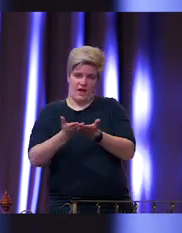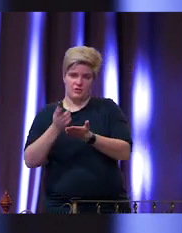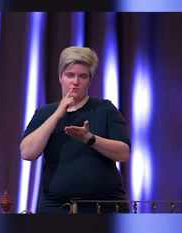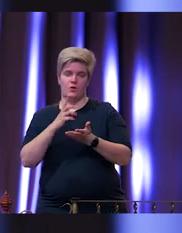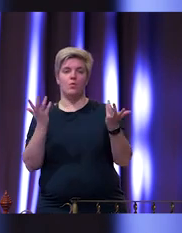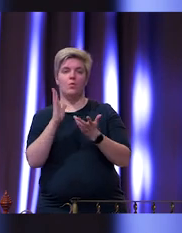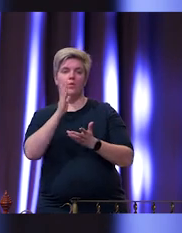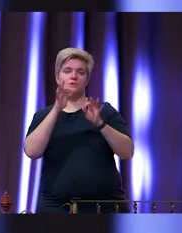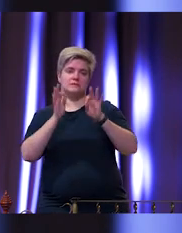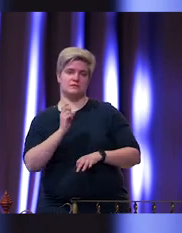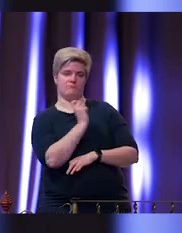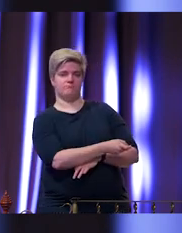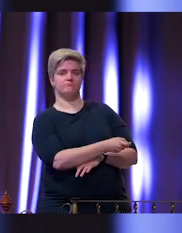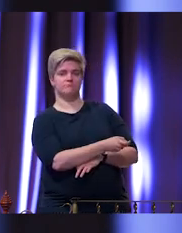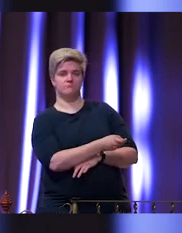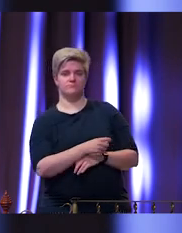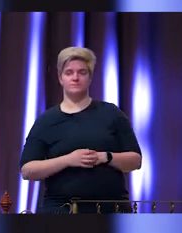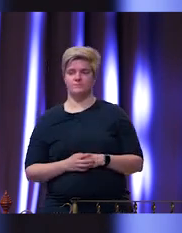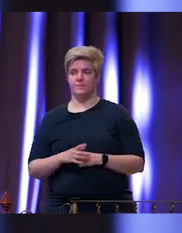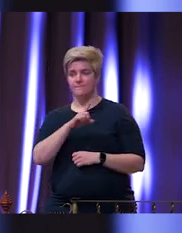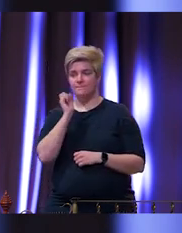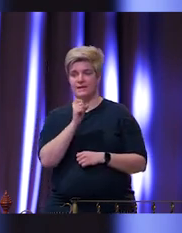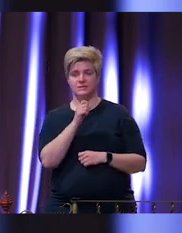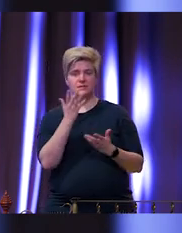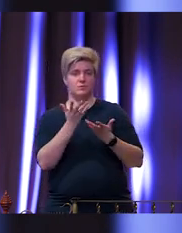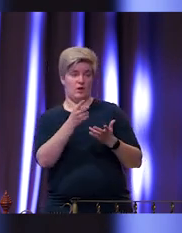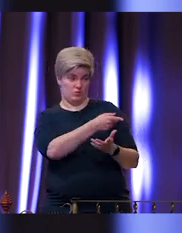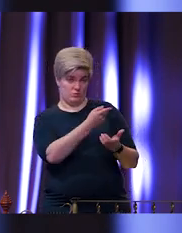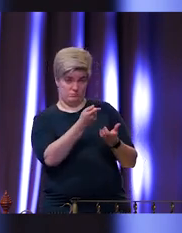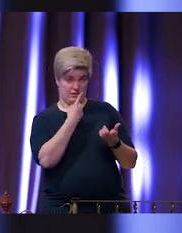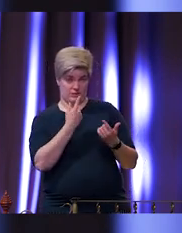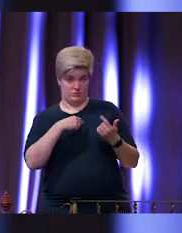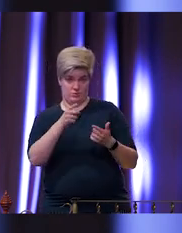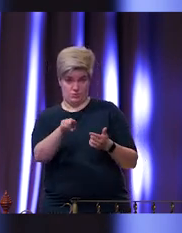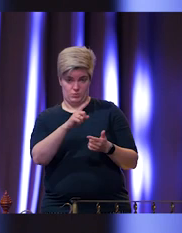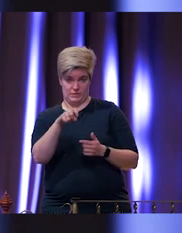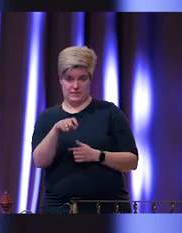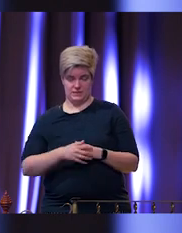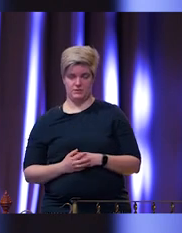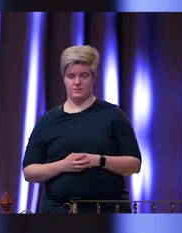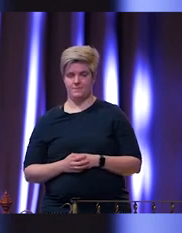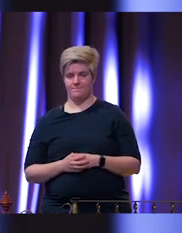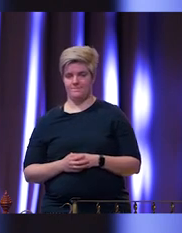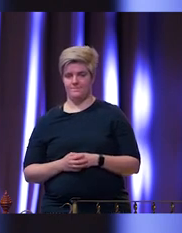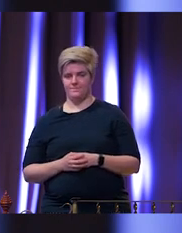be the decisions in the grant amounts, is because it's what you tell us that you need. And it helps